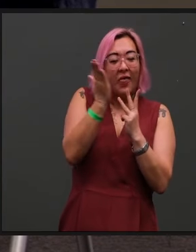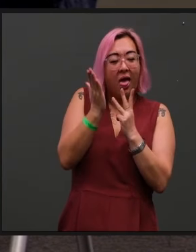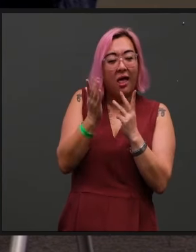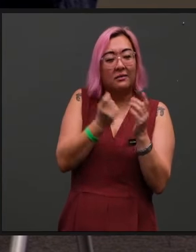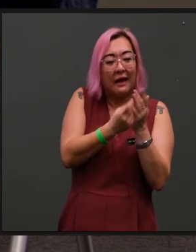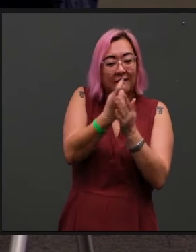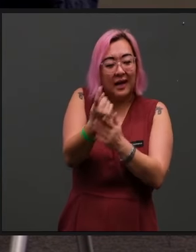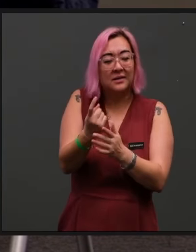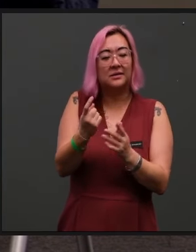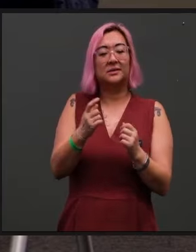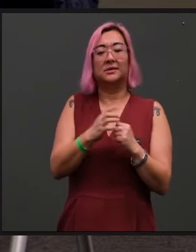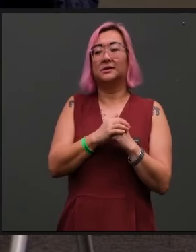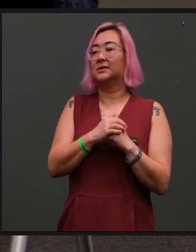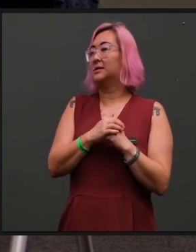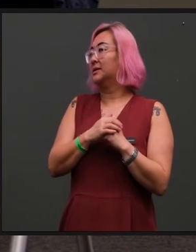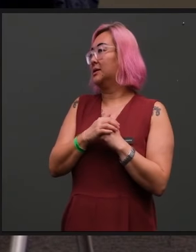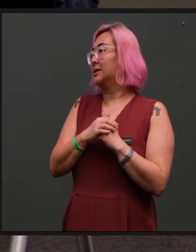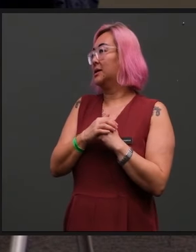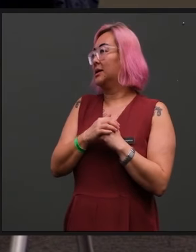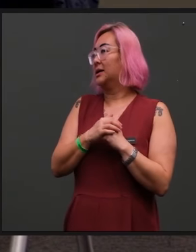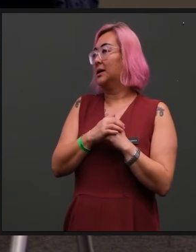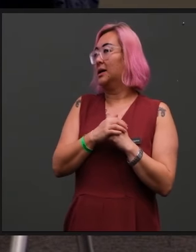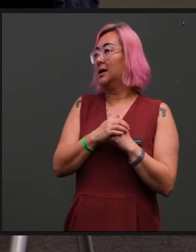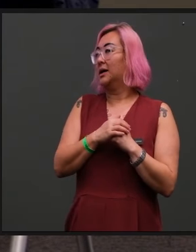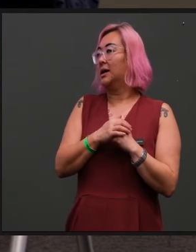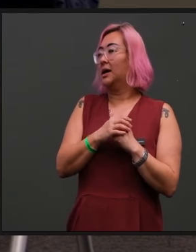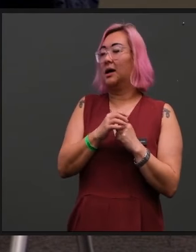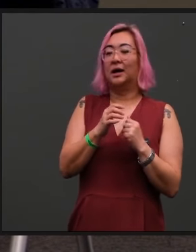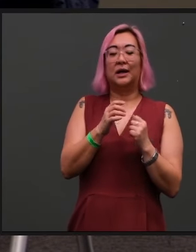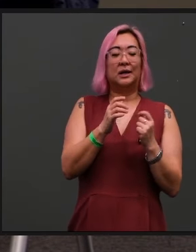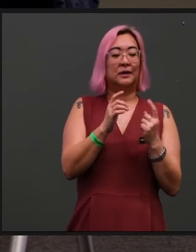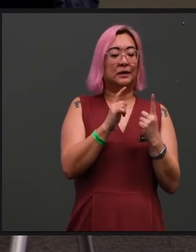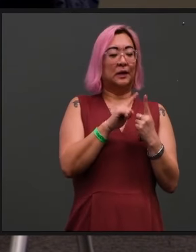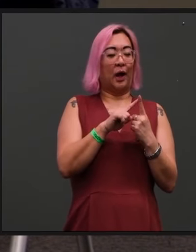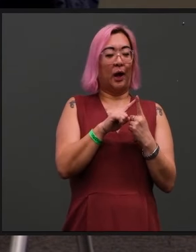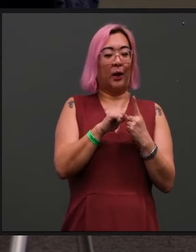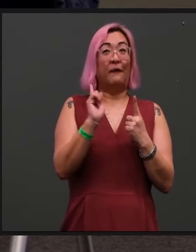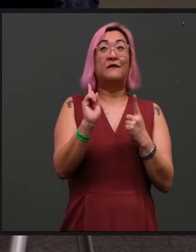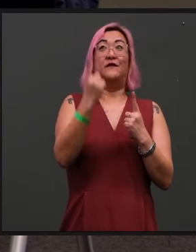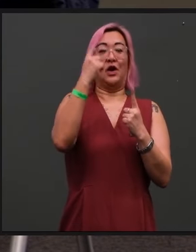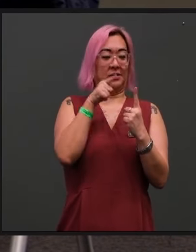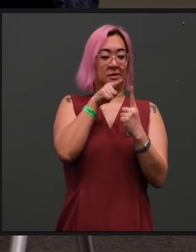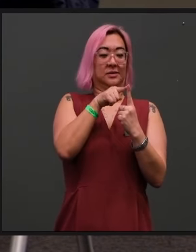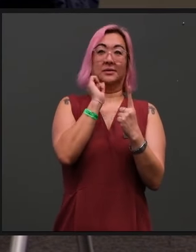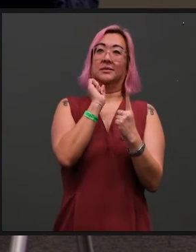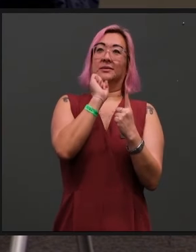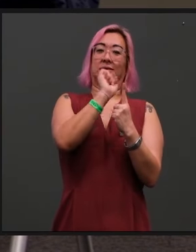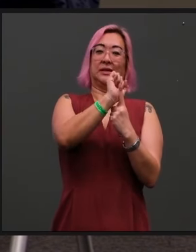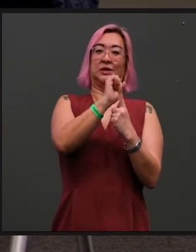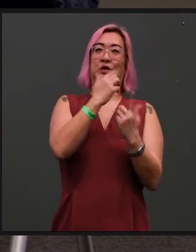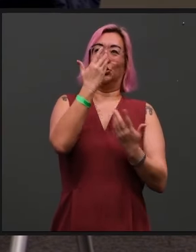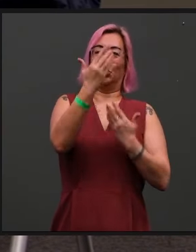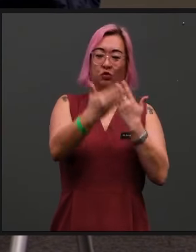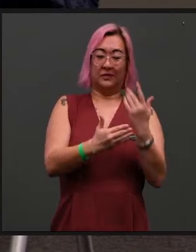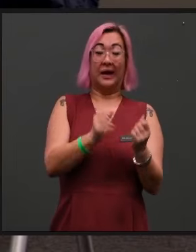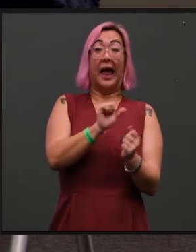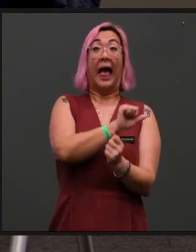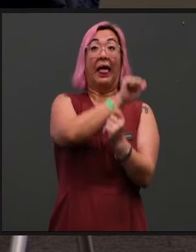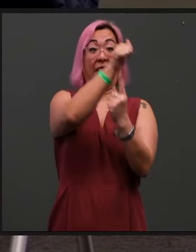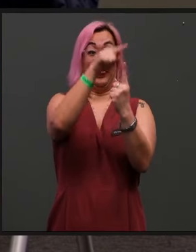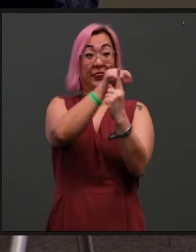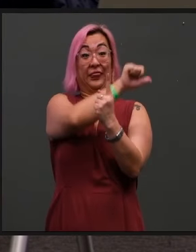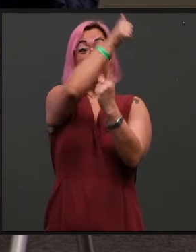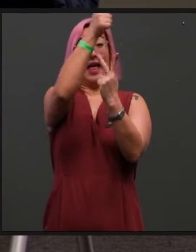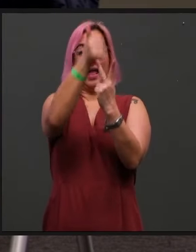Arthur's storyline, and then Herman's storyline takes place before. So it's also a completely non-linear telling of